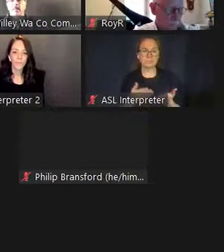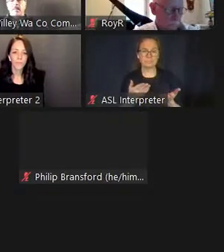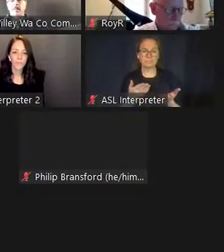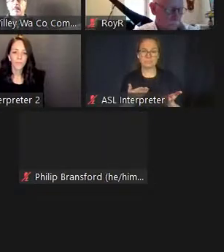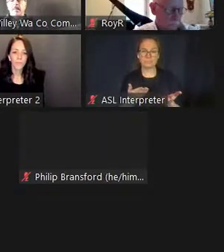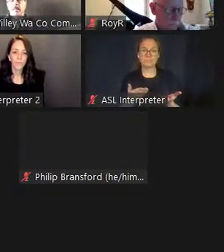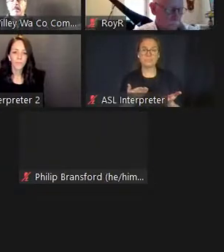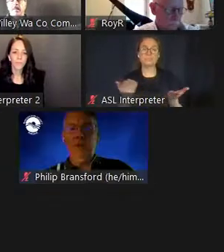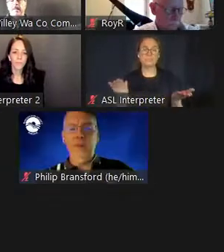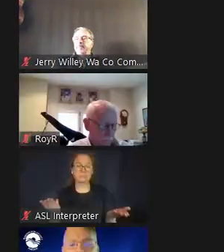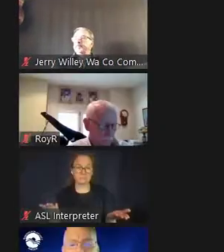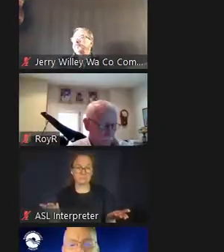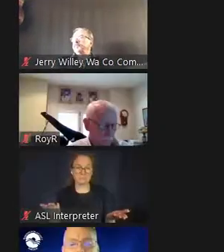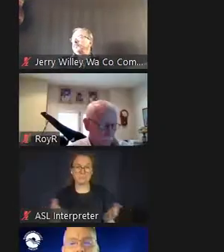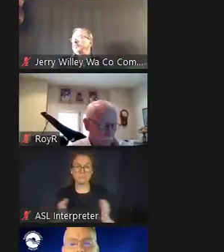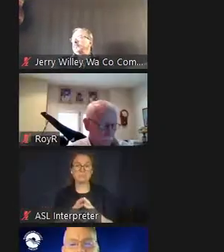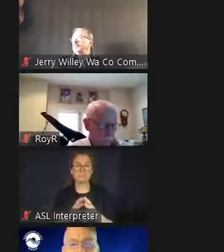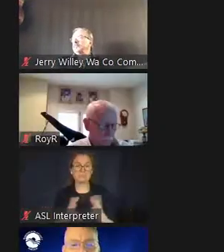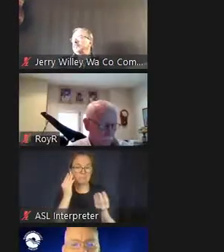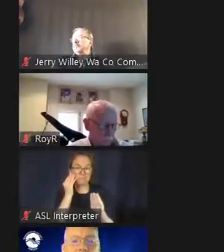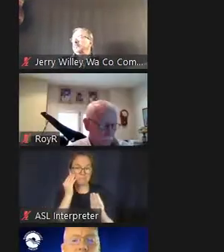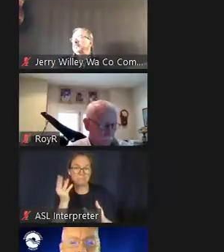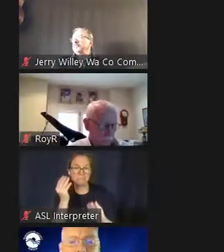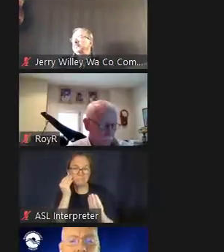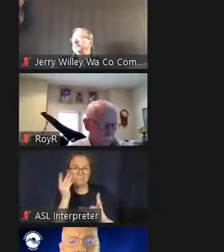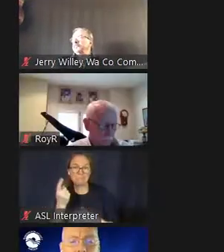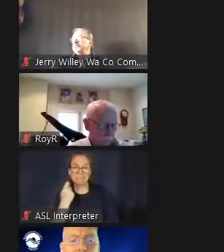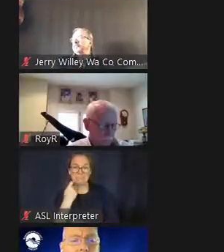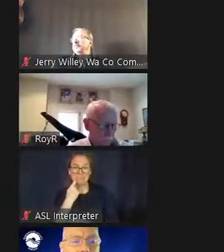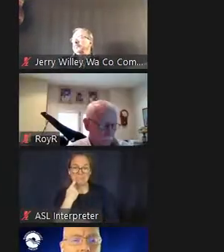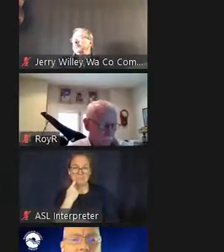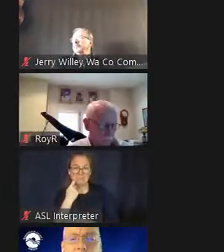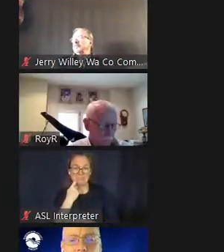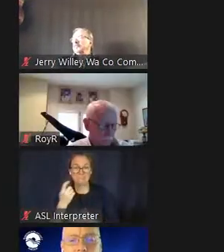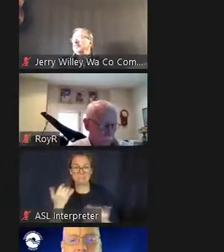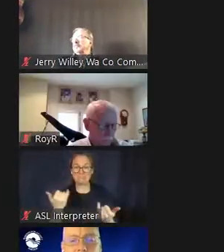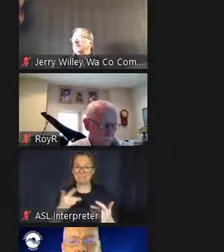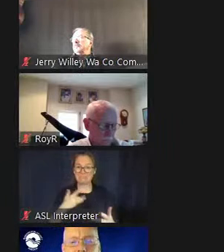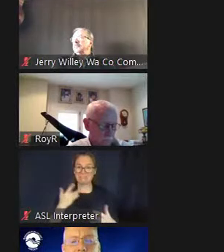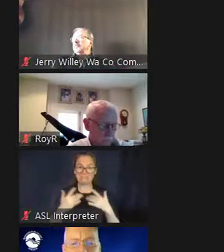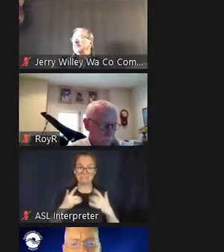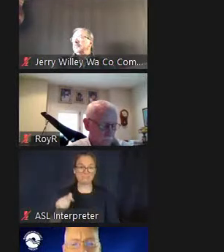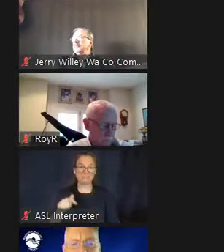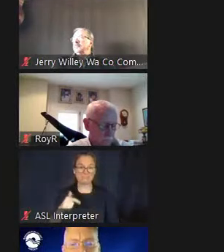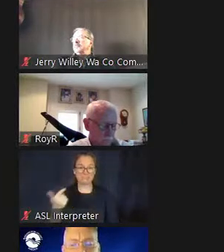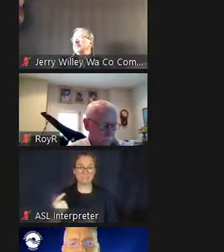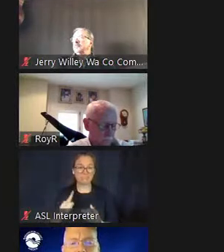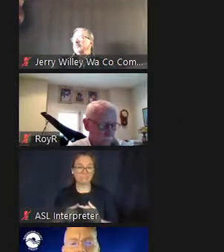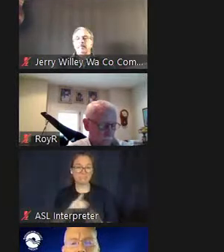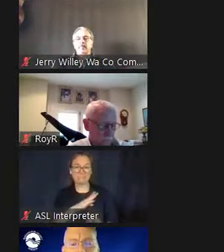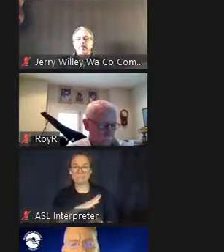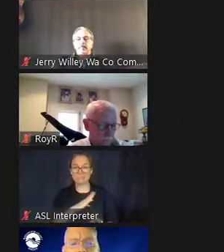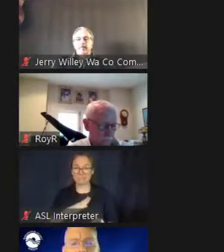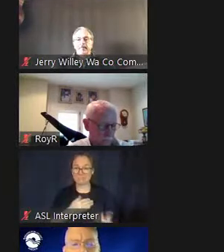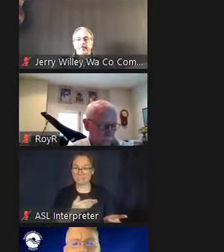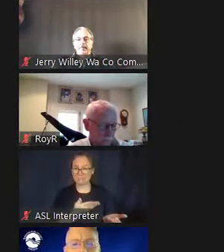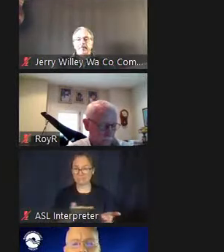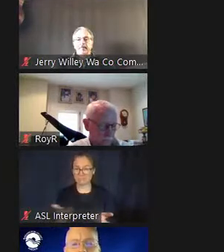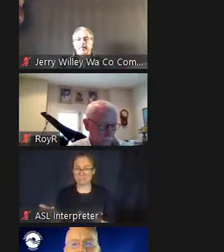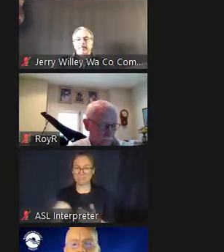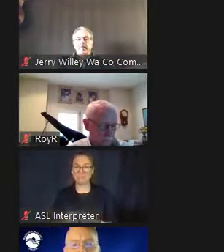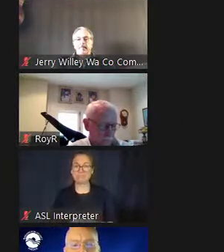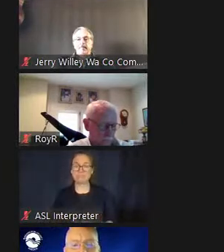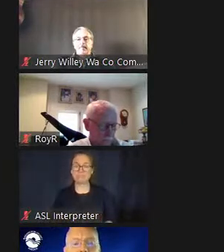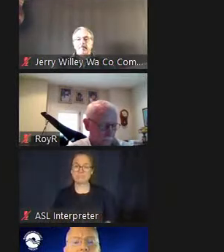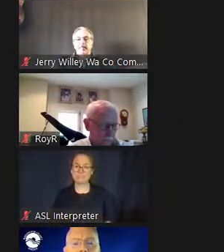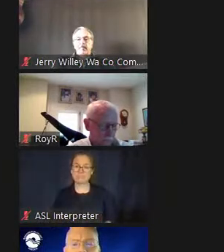And so with all of our information that we just presented, I'm excited to turn it back to the Washington County Board of Commissioners